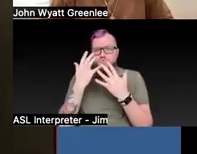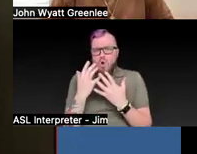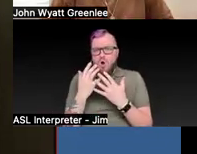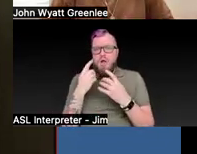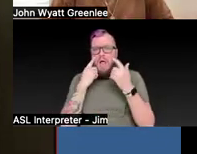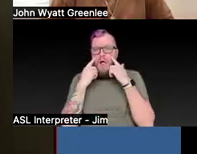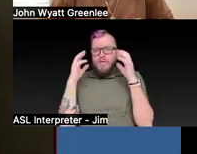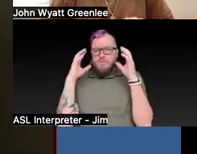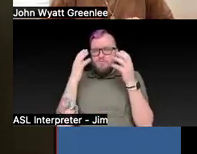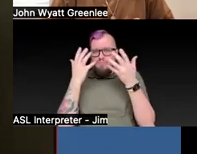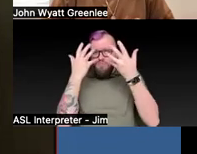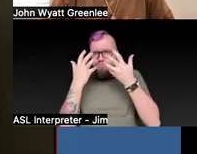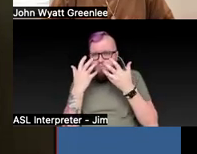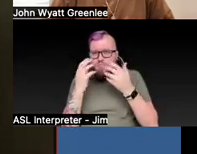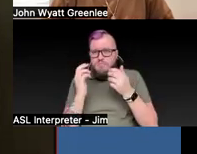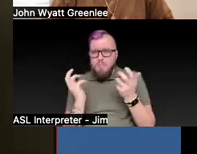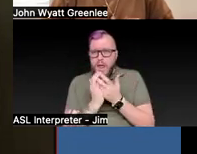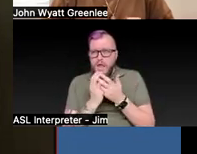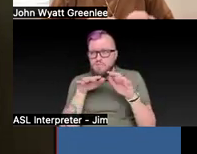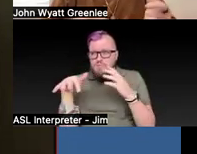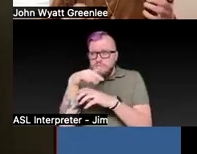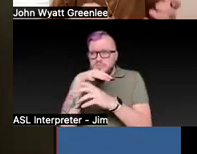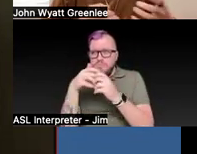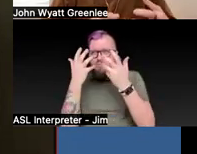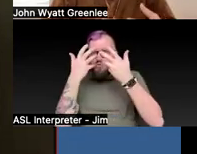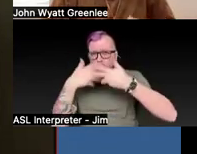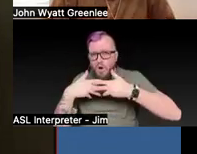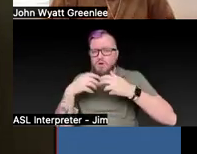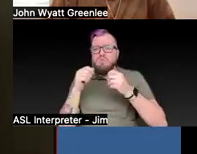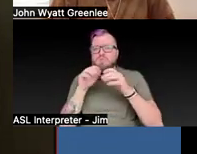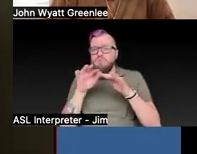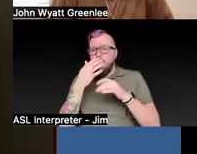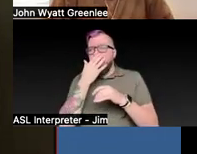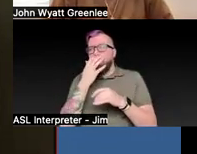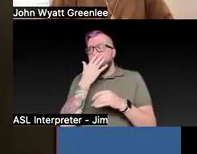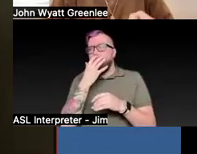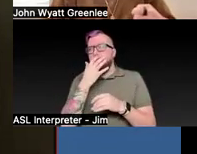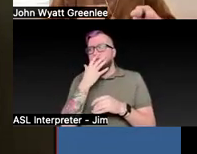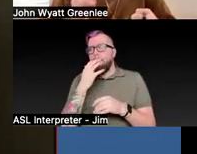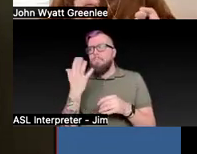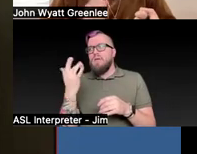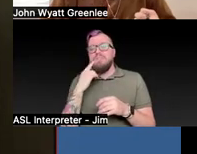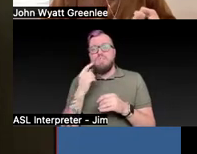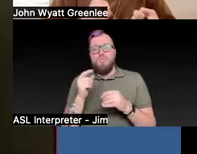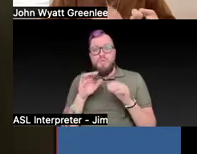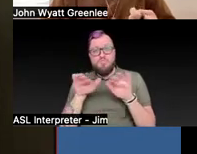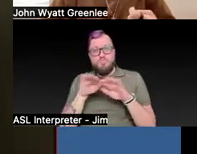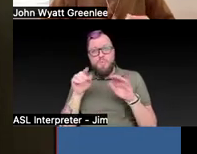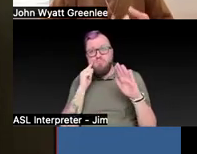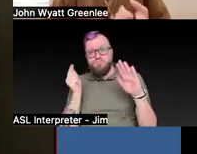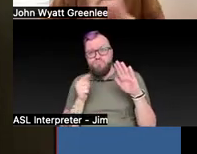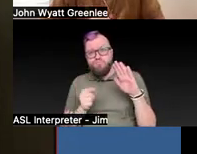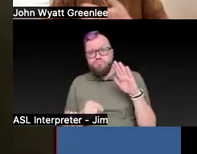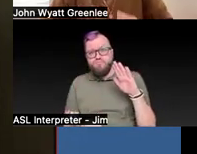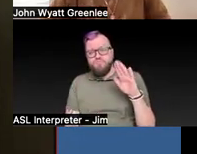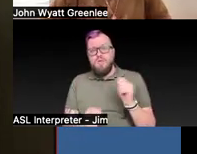adjust to darker, like to sort of darker conditions because they're going to be swimming in sort of deeper in the ocean